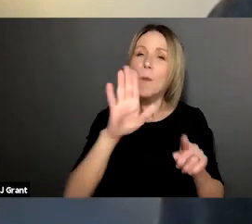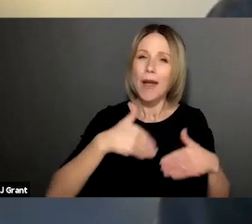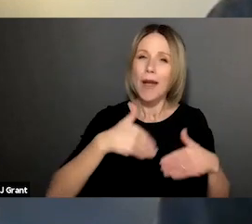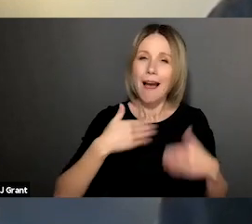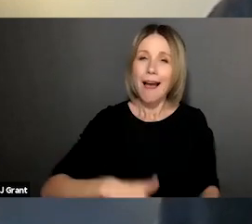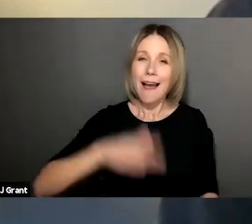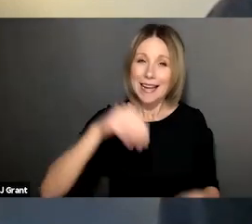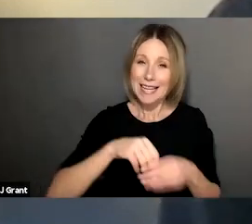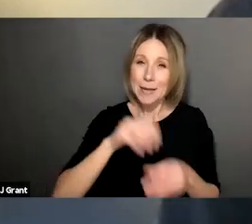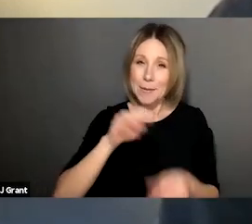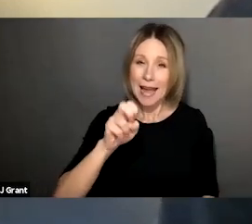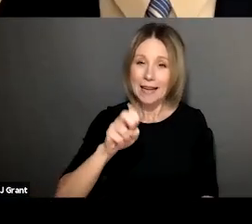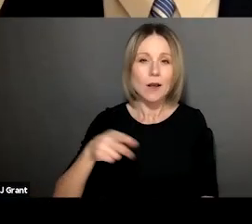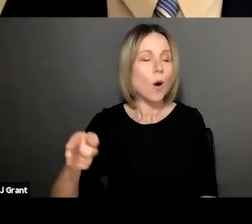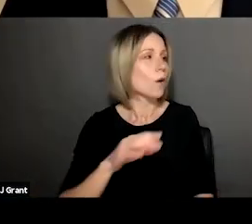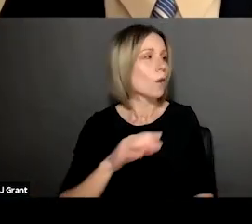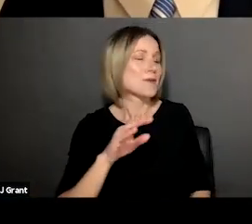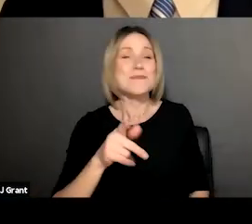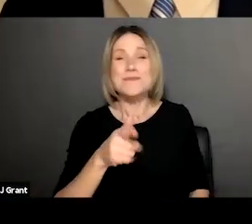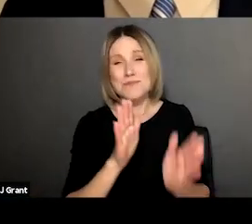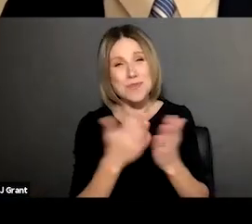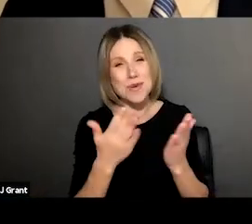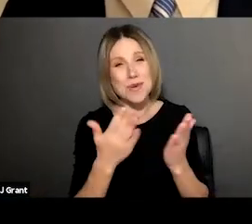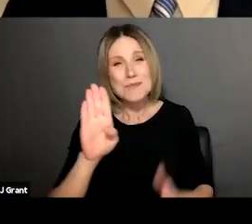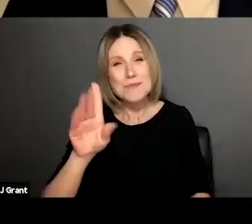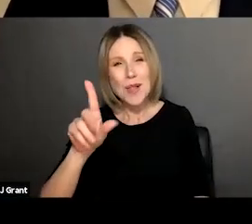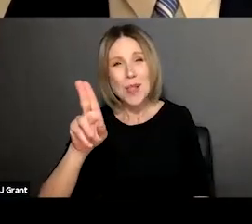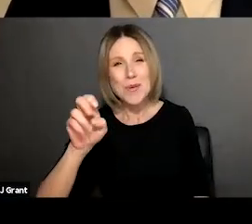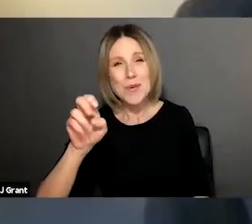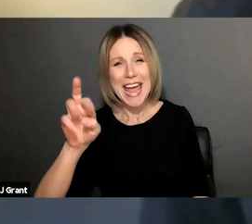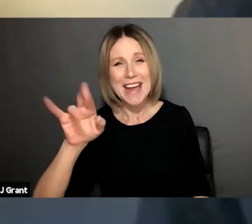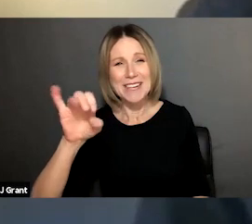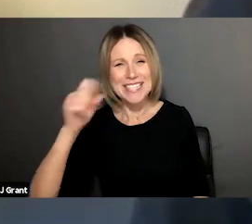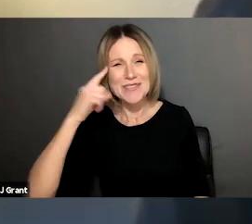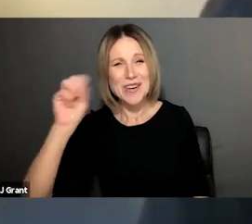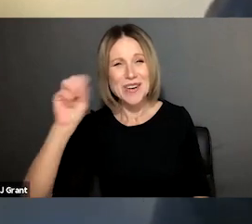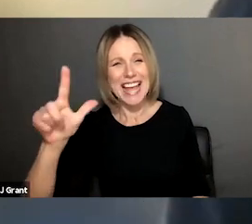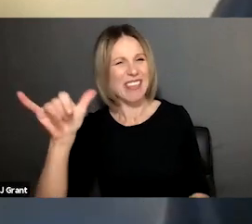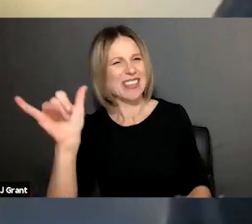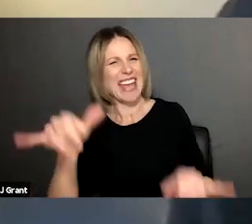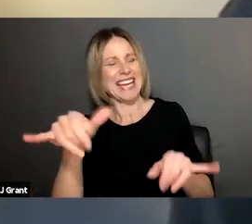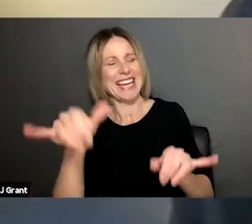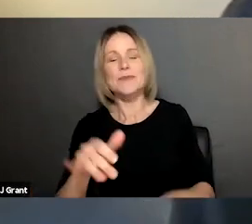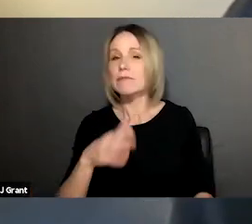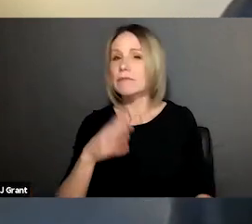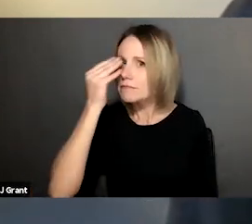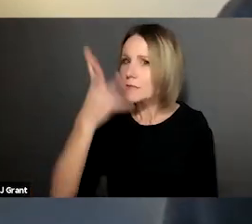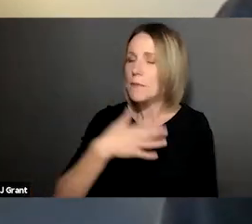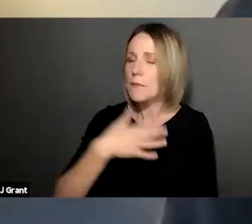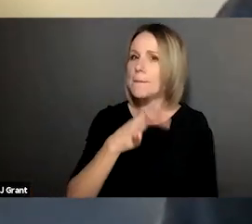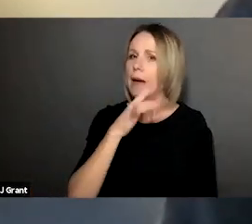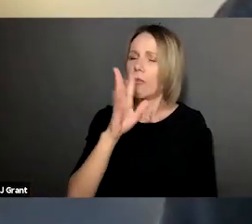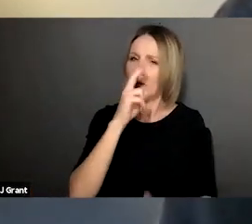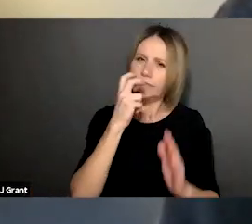very blueberries for Sal very quickly. my mother was a passionate berry picker, and